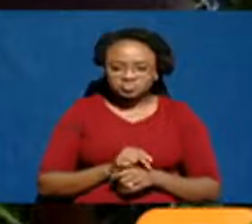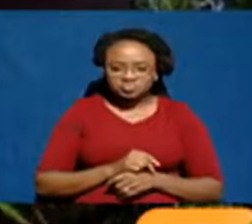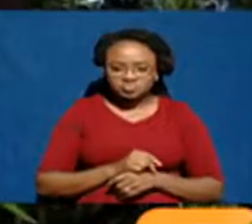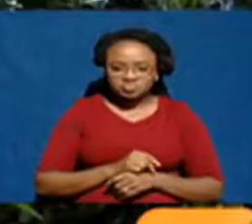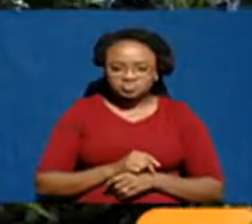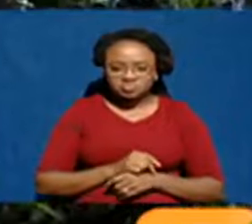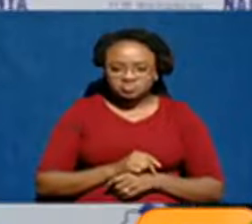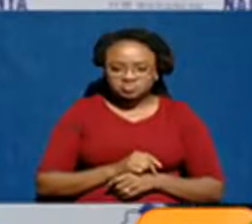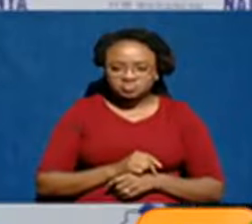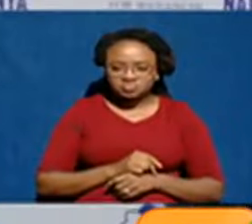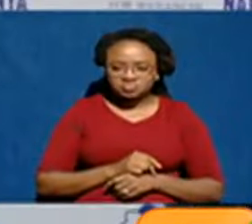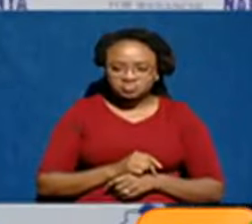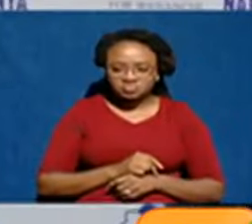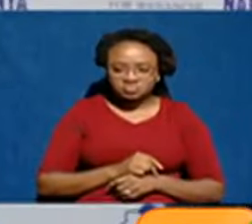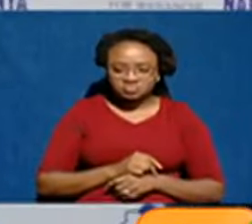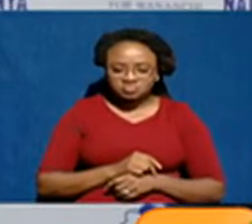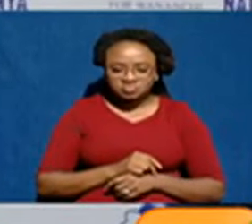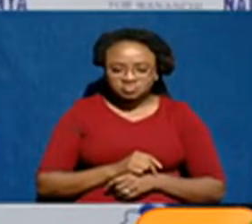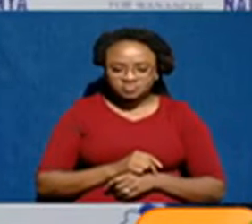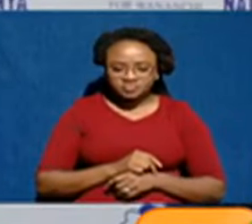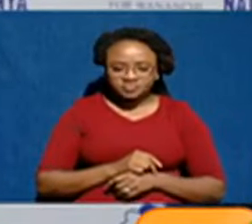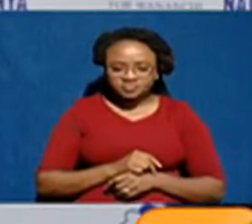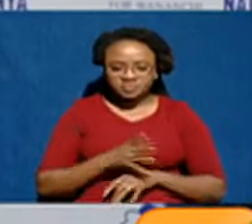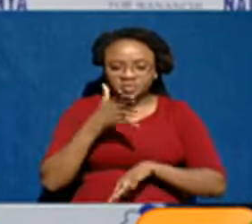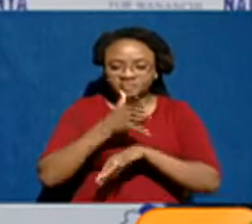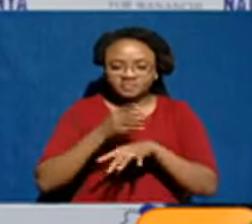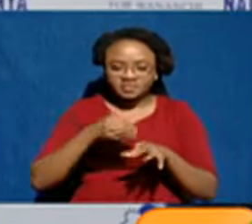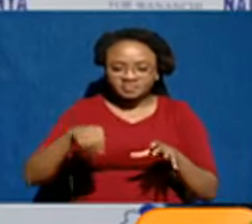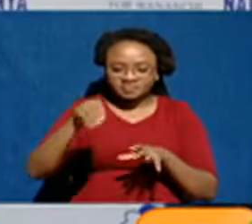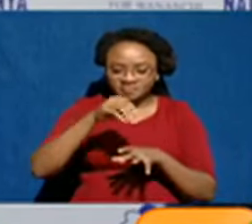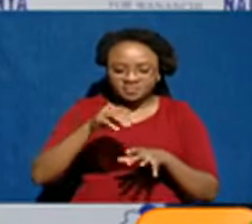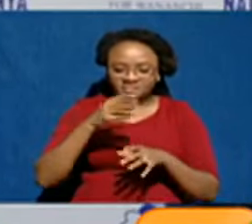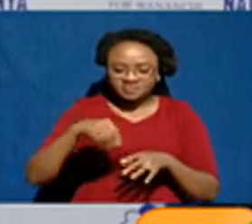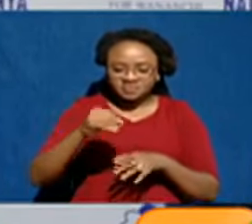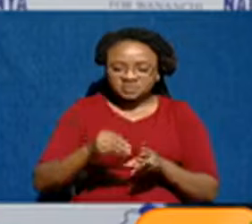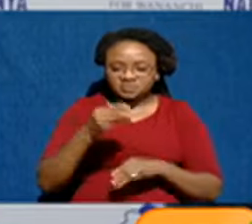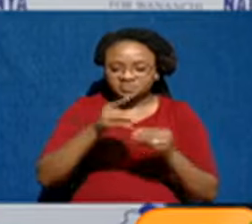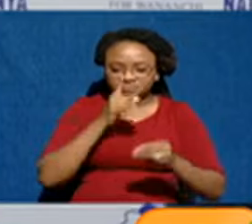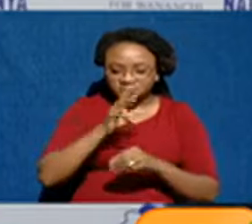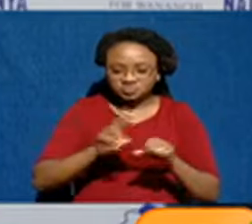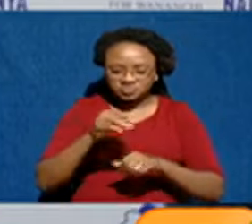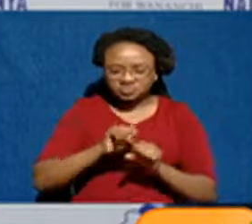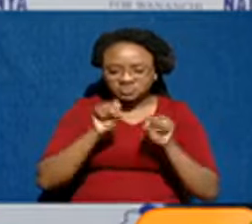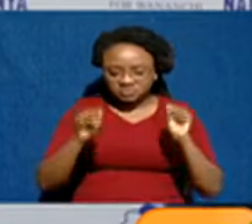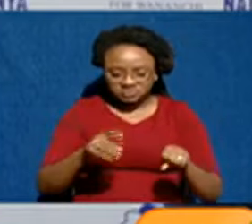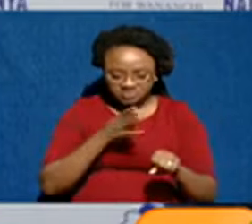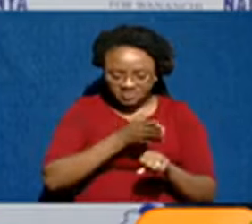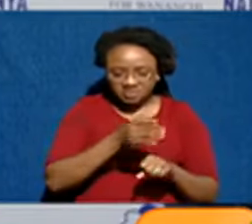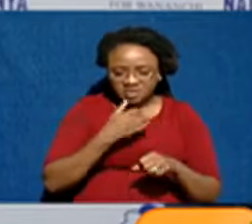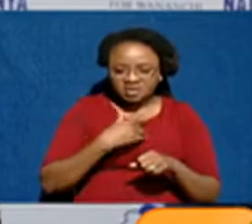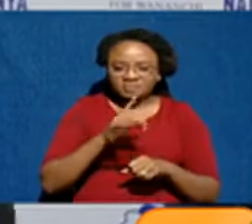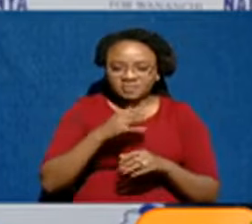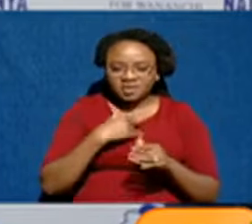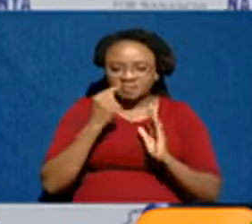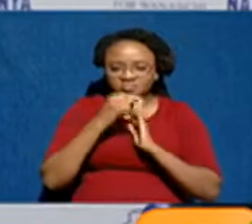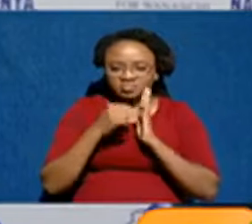Mbolea ilitoka, ilipeanwa with the systems that we're supposed to be doing. They have the accountability. They have who